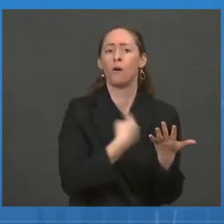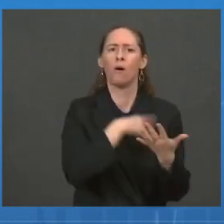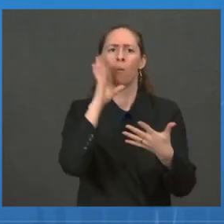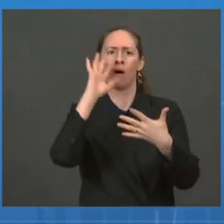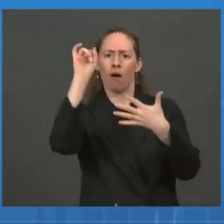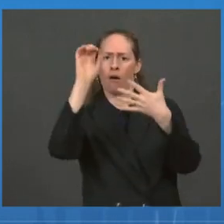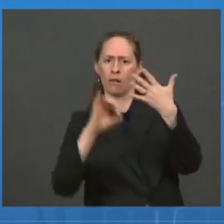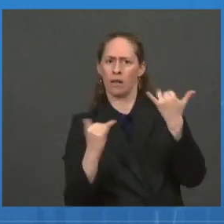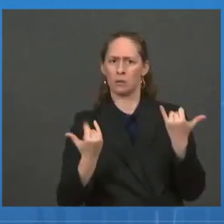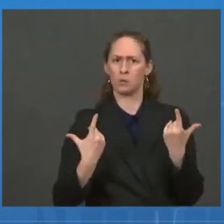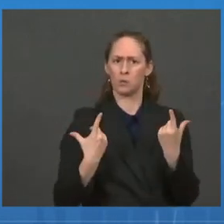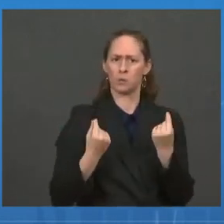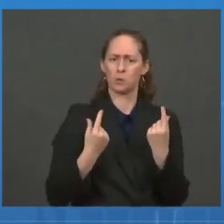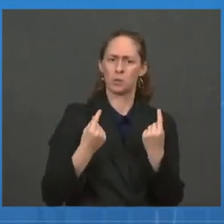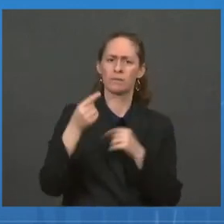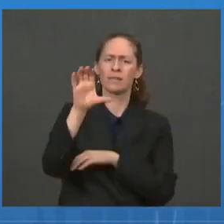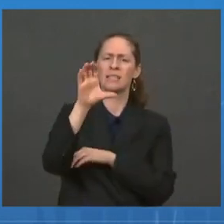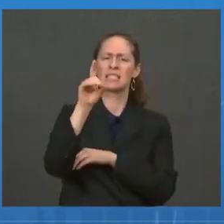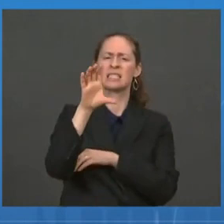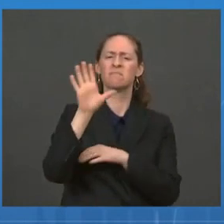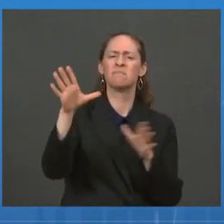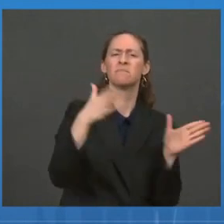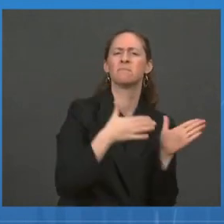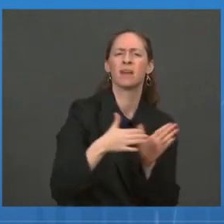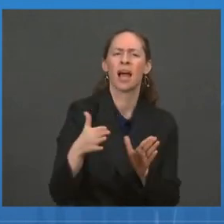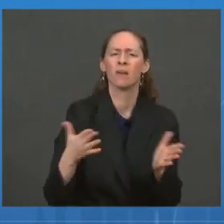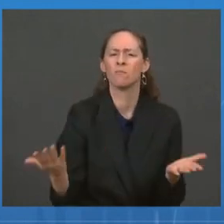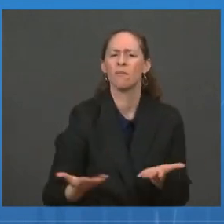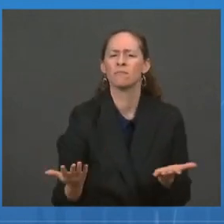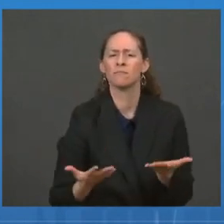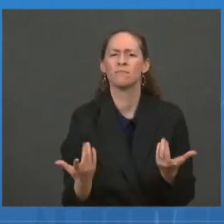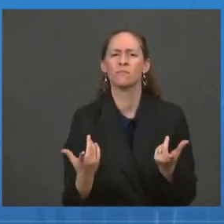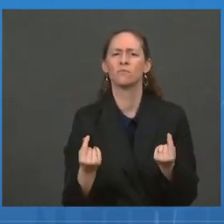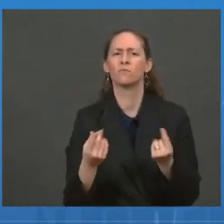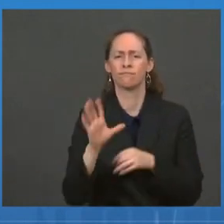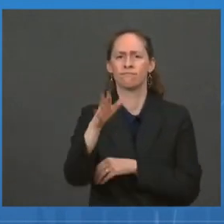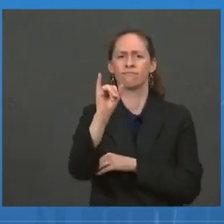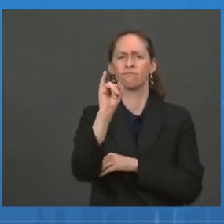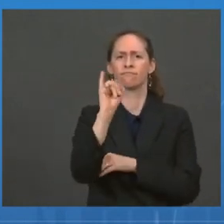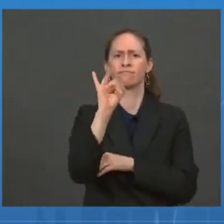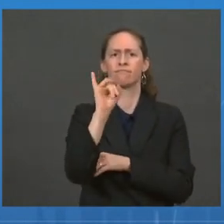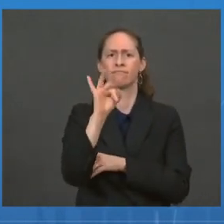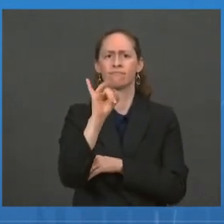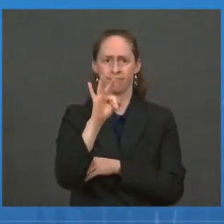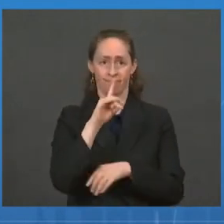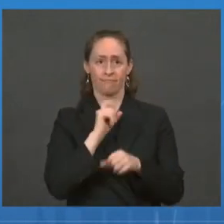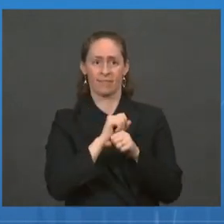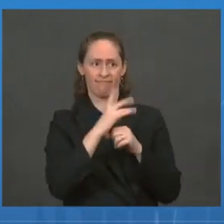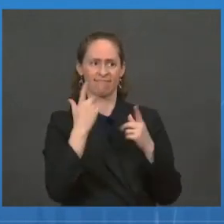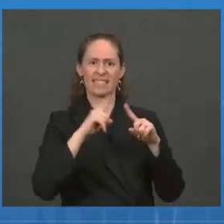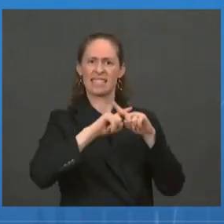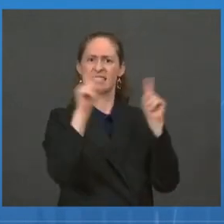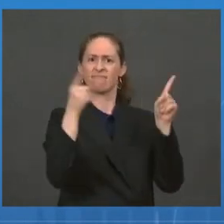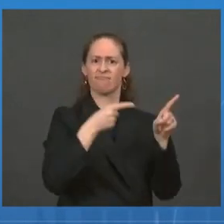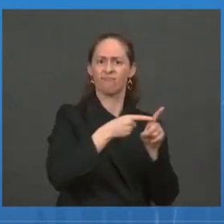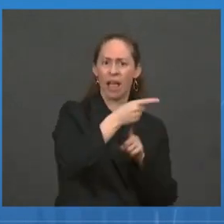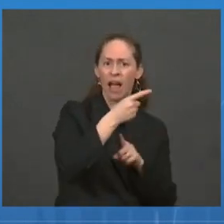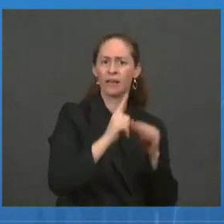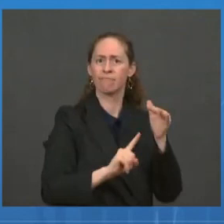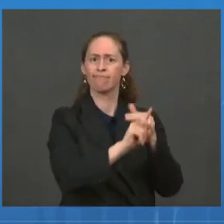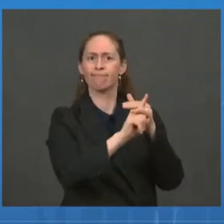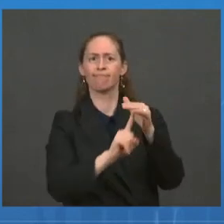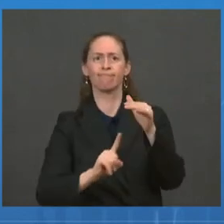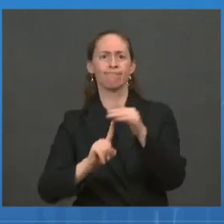emerging covet 19 variants and what we are doing currently to address the new threat of the omicron variant to be